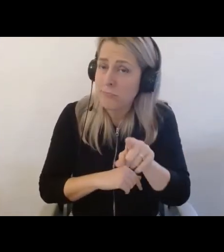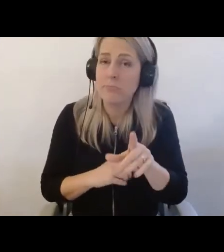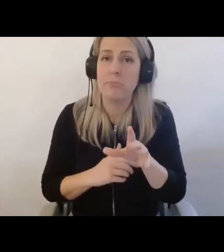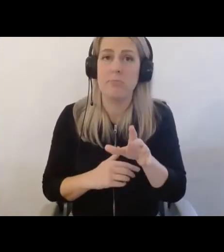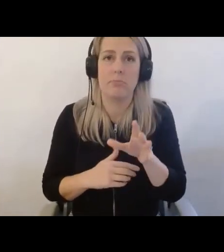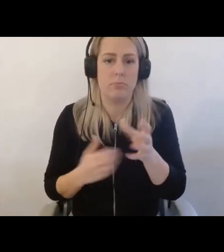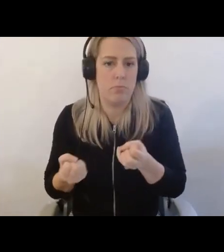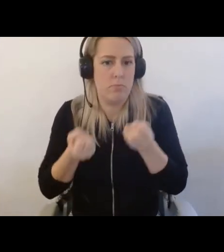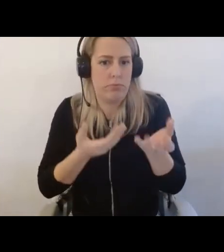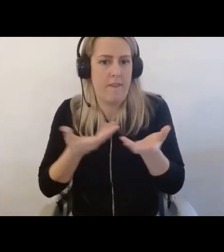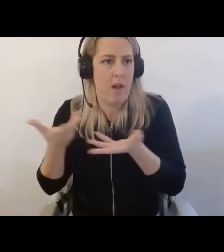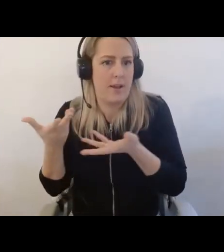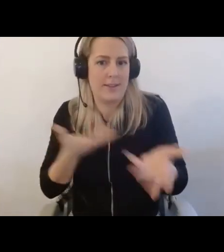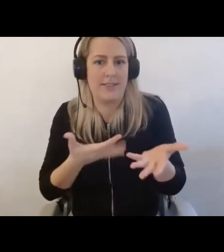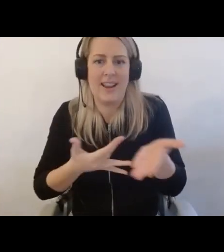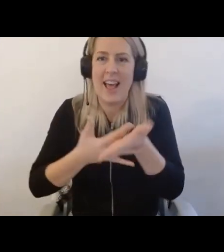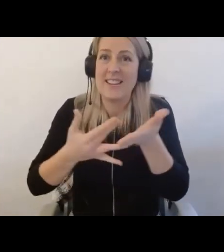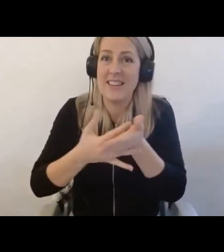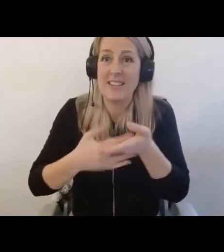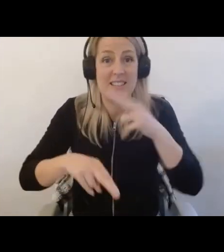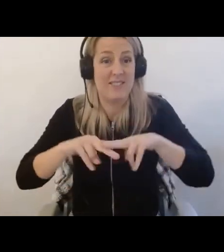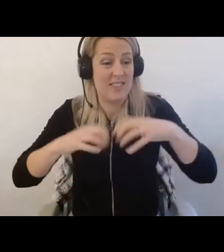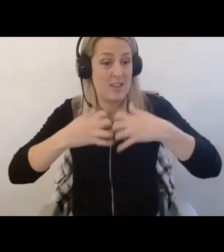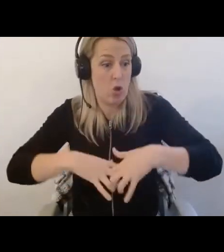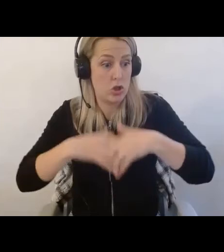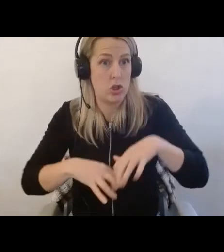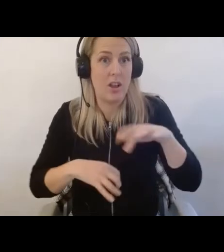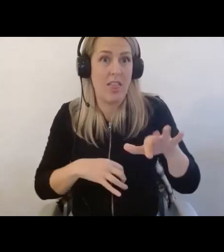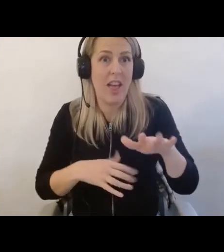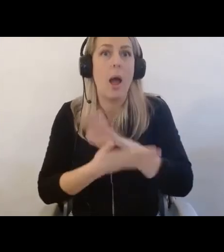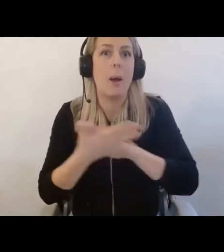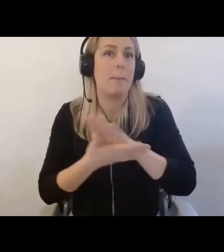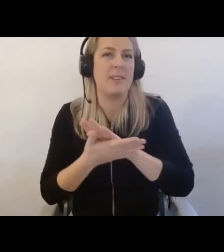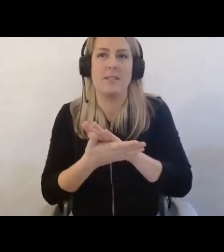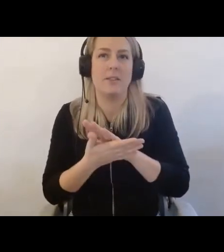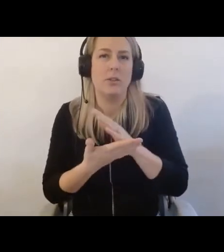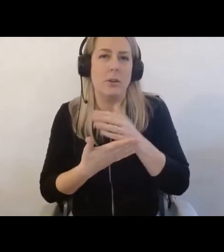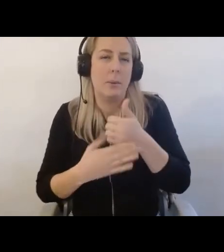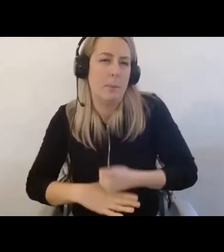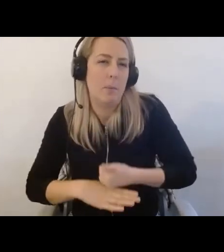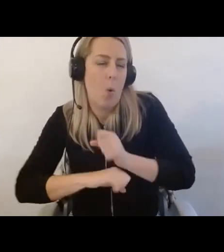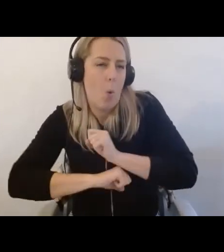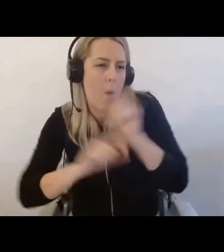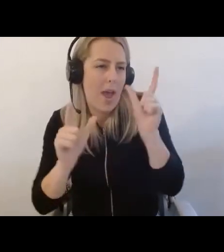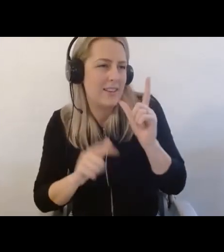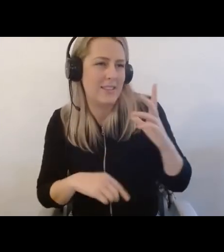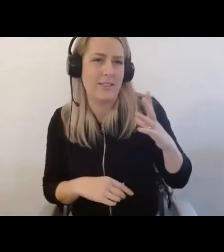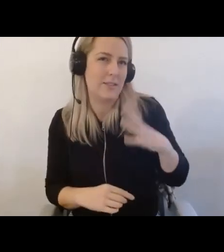of technology in place, then it's almost a kind of a reverse of the awareness first approach.